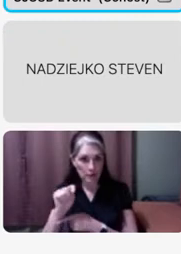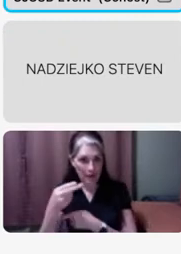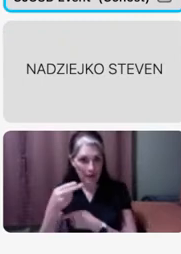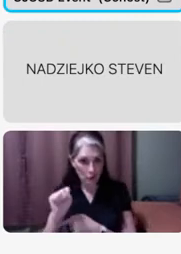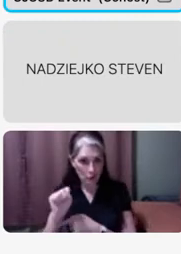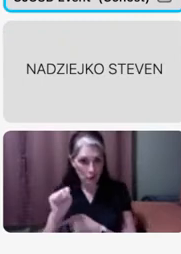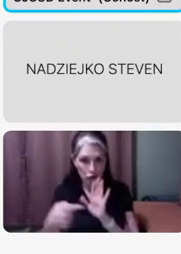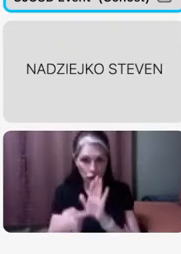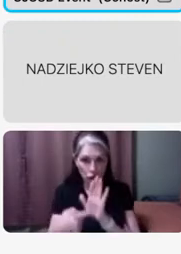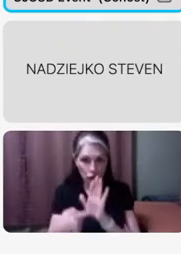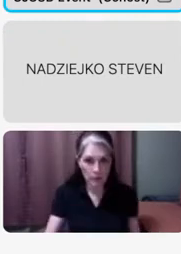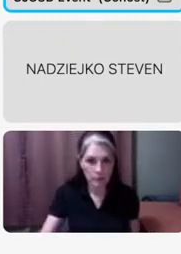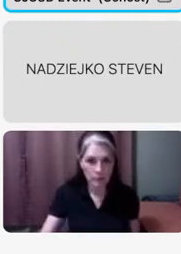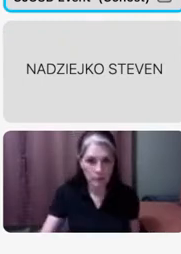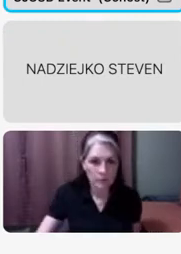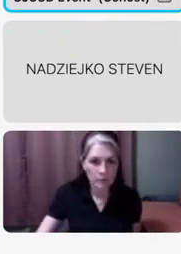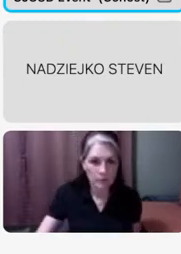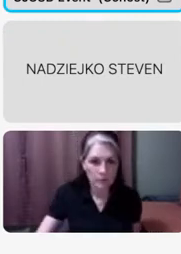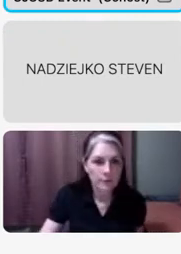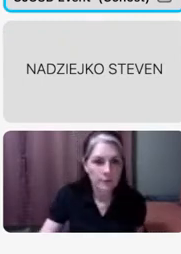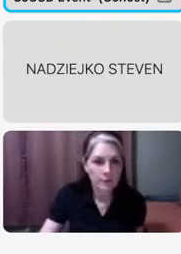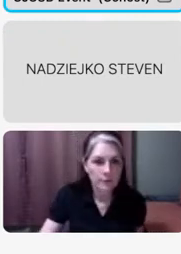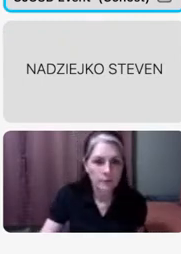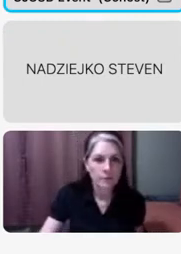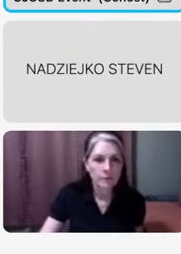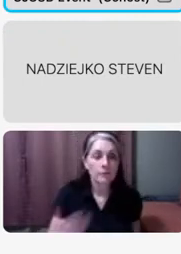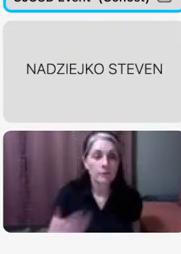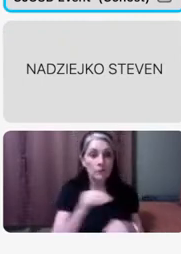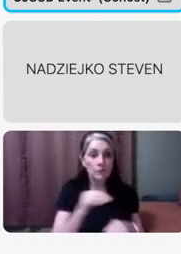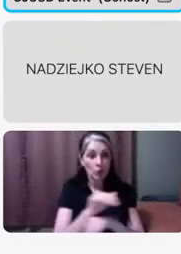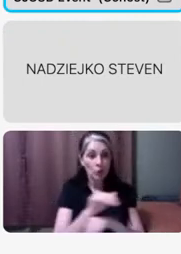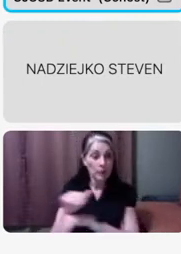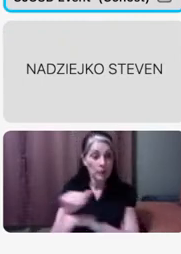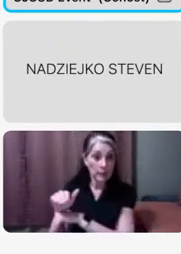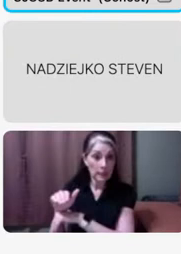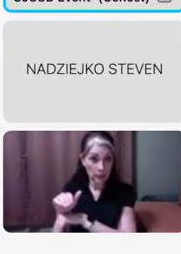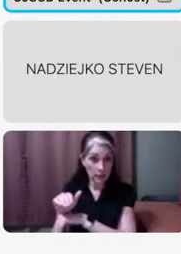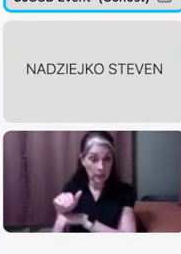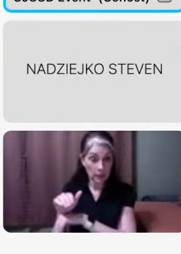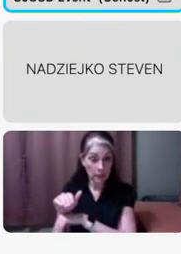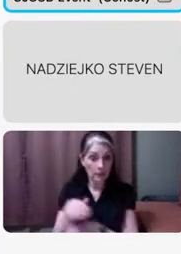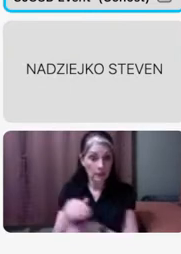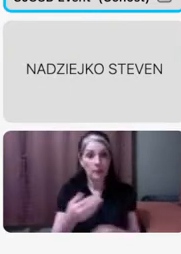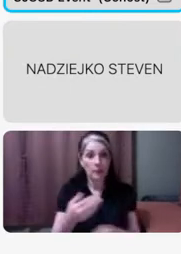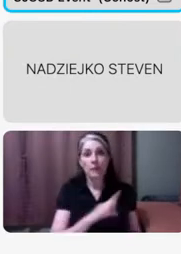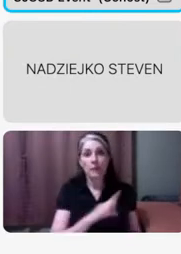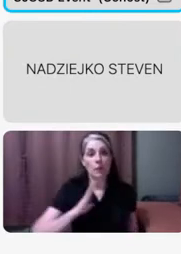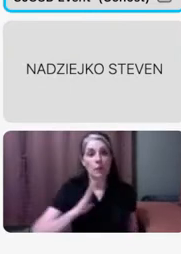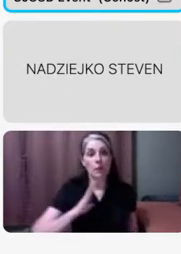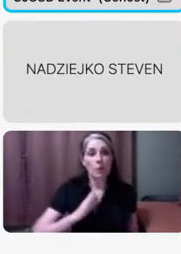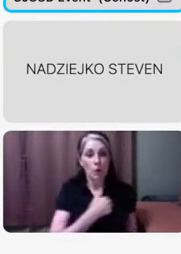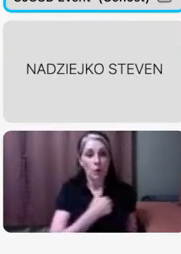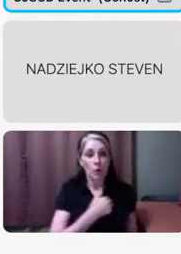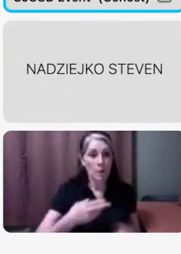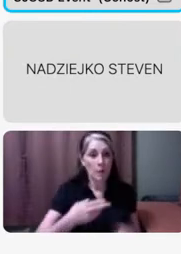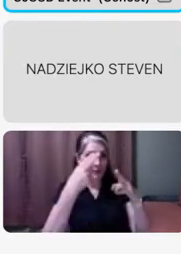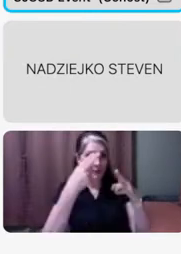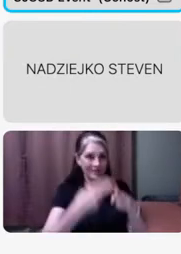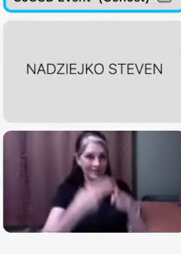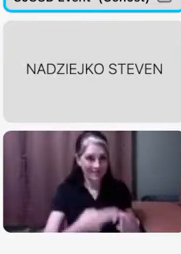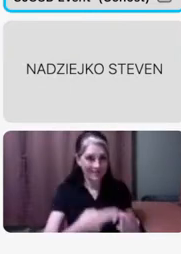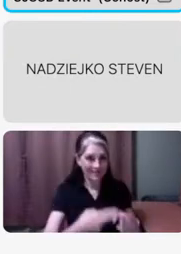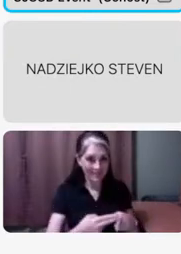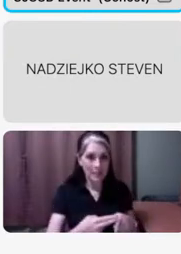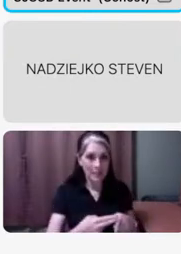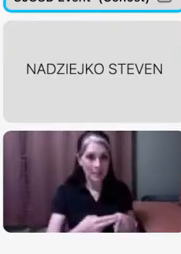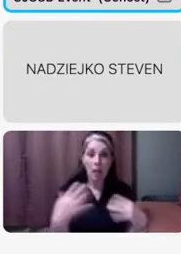all right good evening board president berta flores board member superintendent dr miranda and members of the audience my name